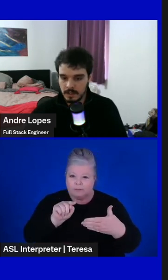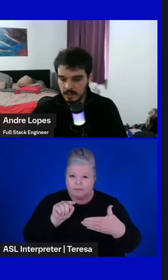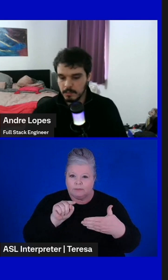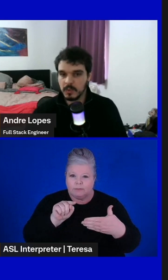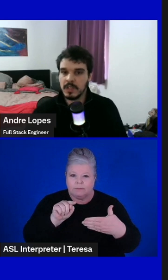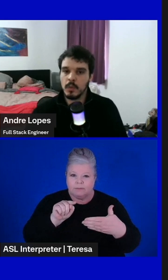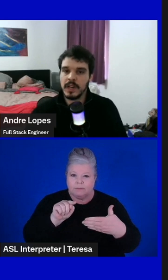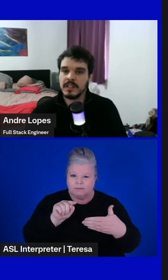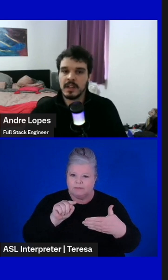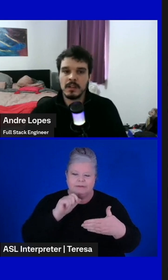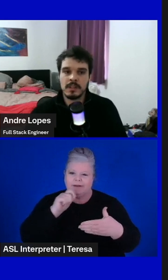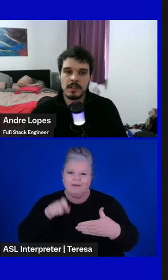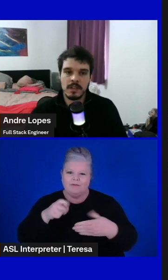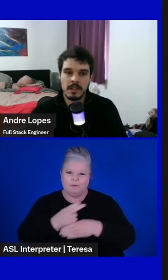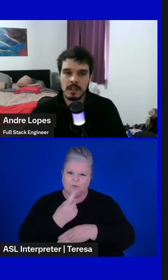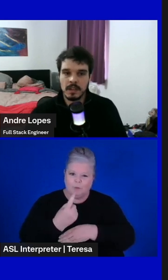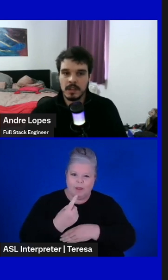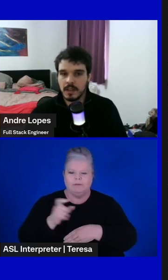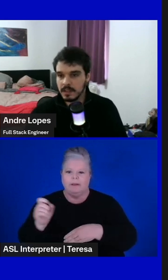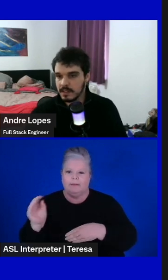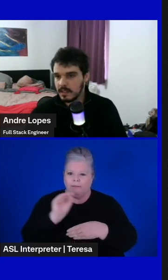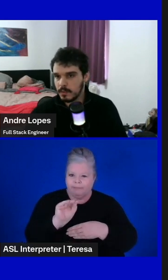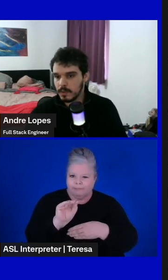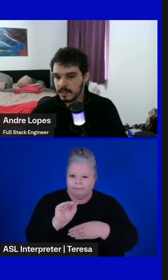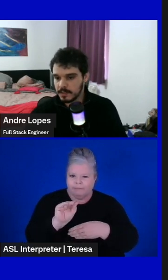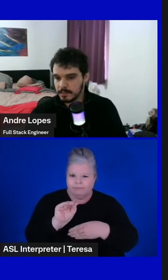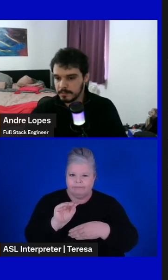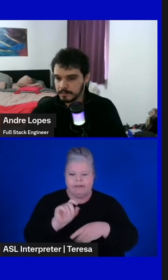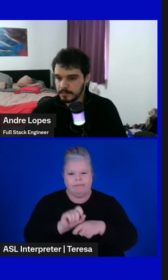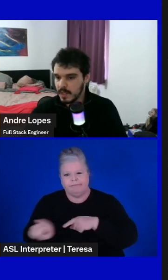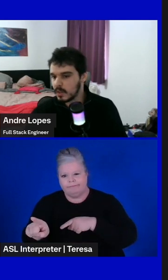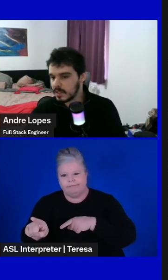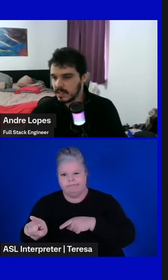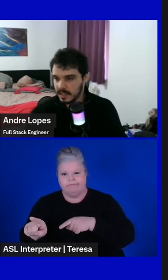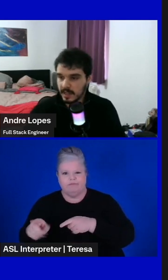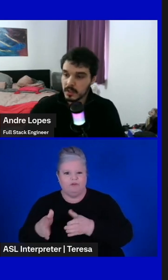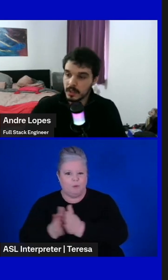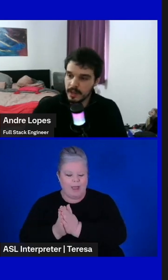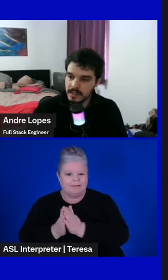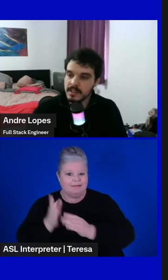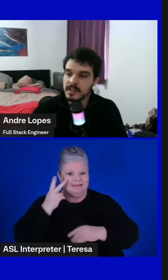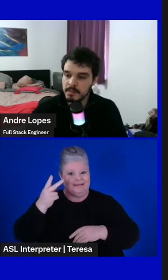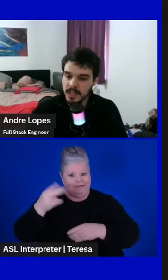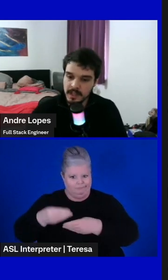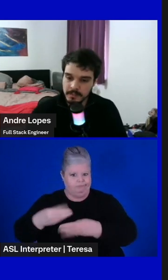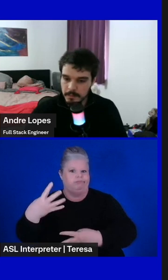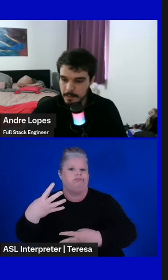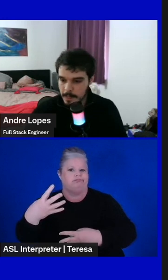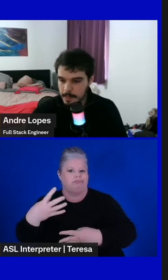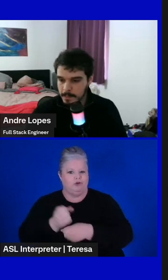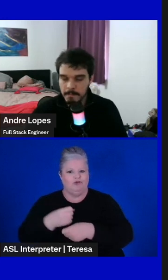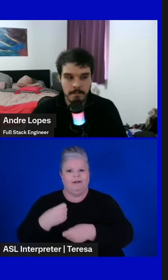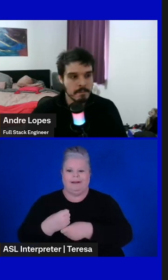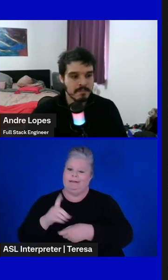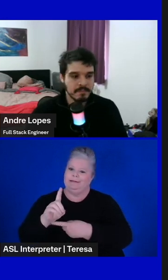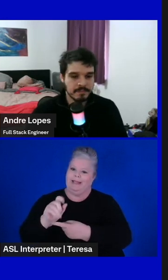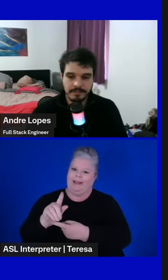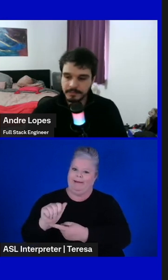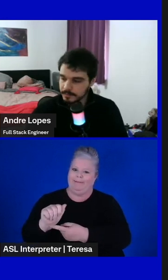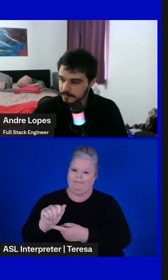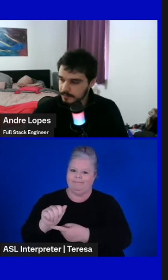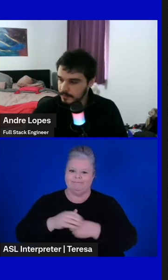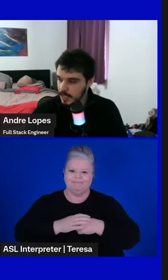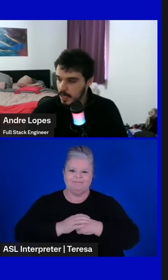1, I can put the new ID that I got and send request. And you can see that it actually created some data.